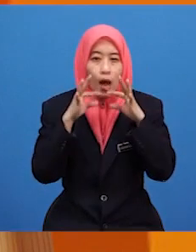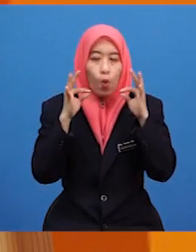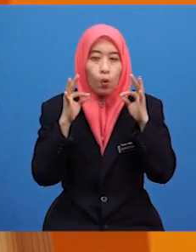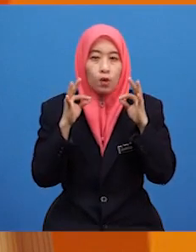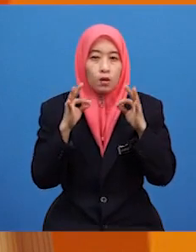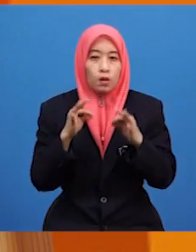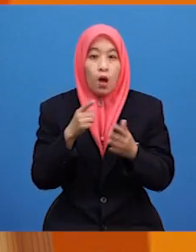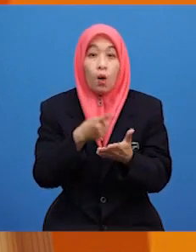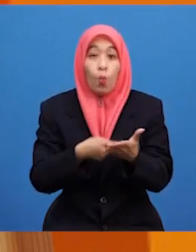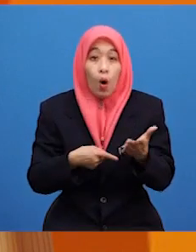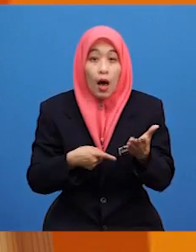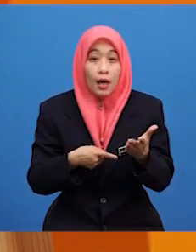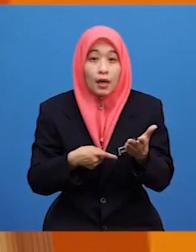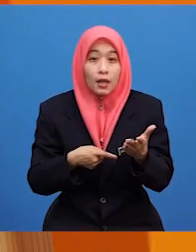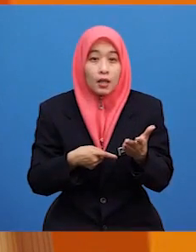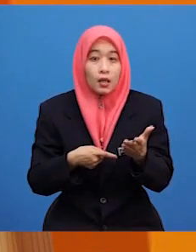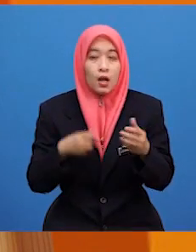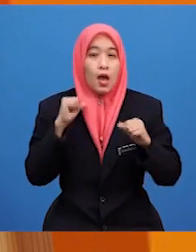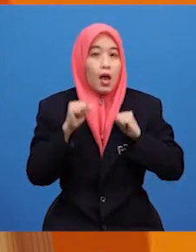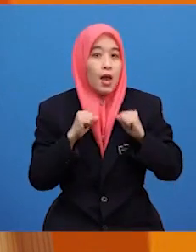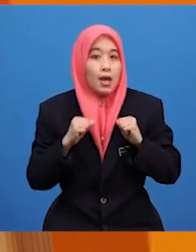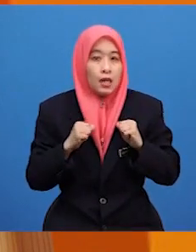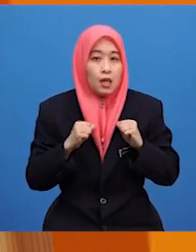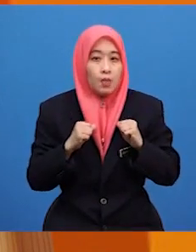What animal is this, boys and girls?